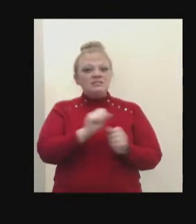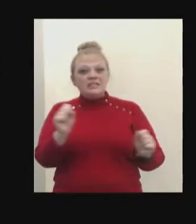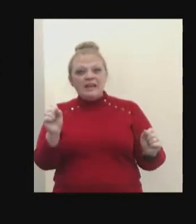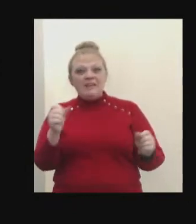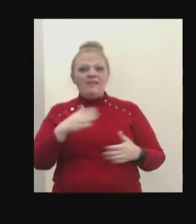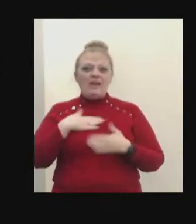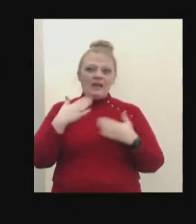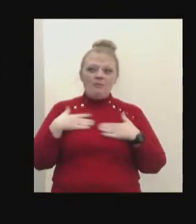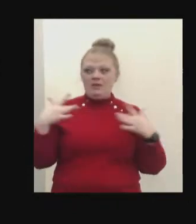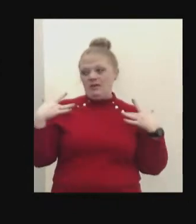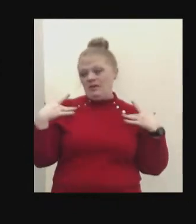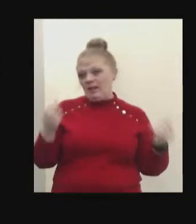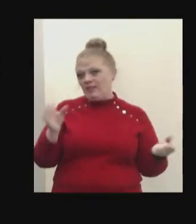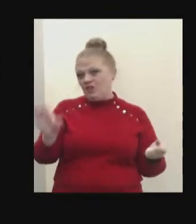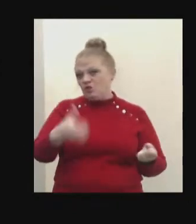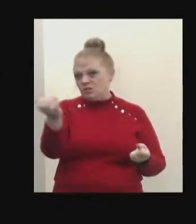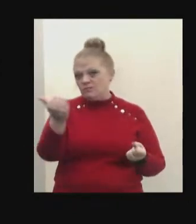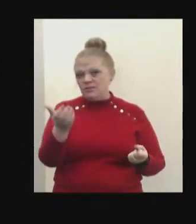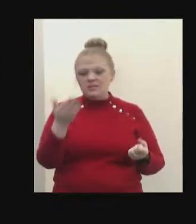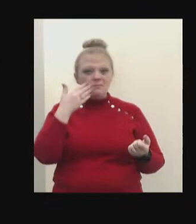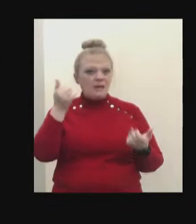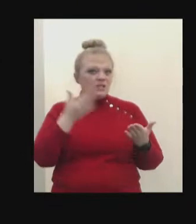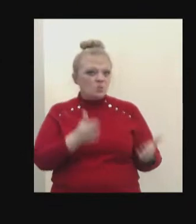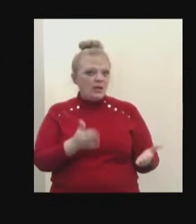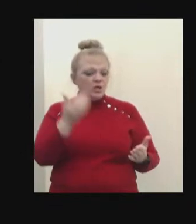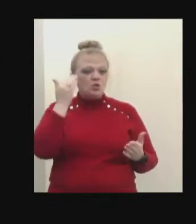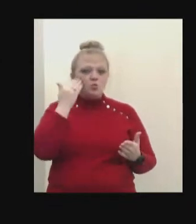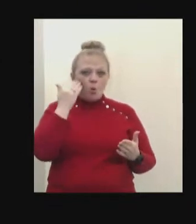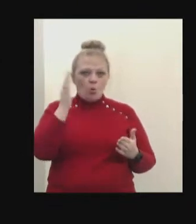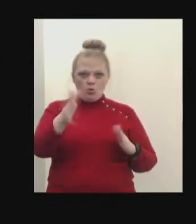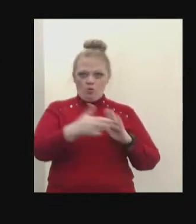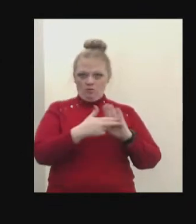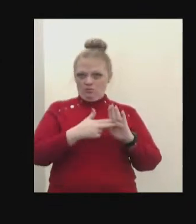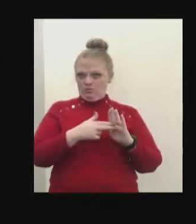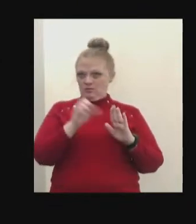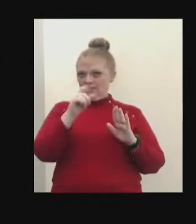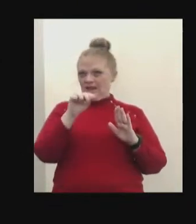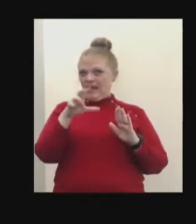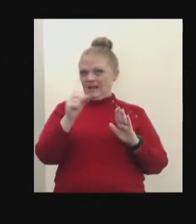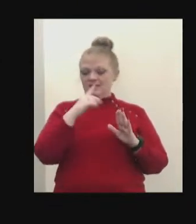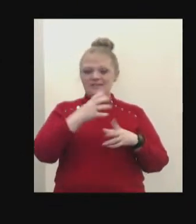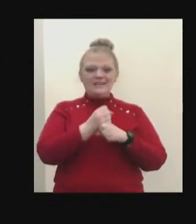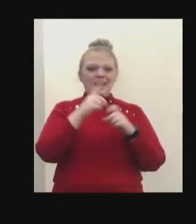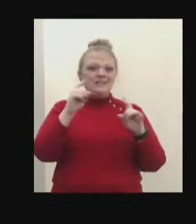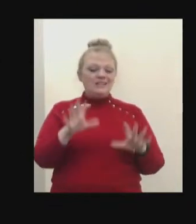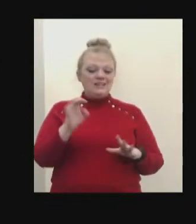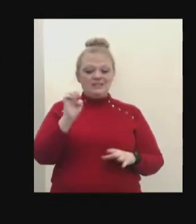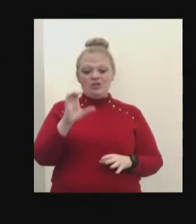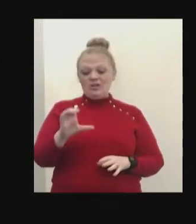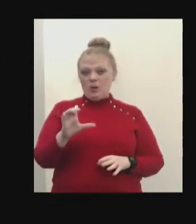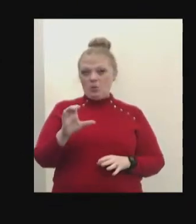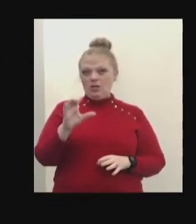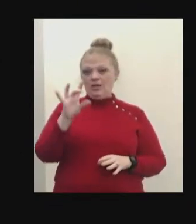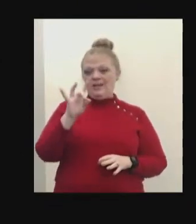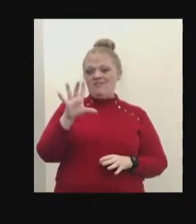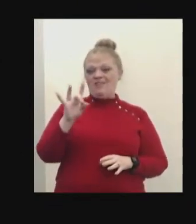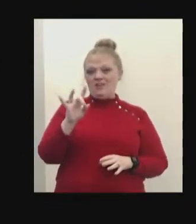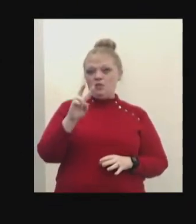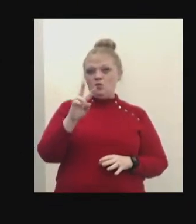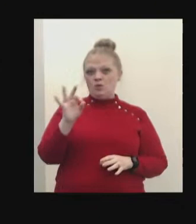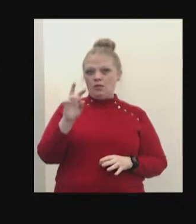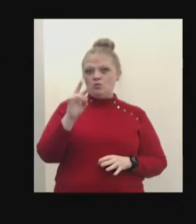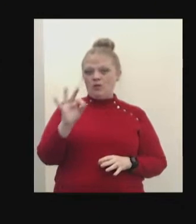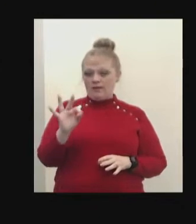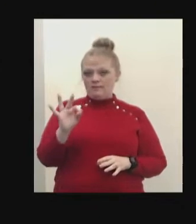Christmas. The best way to do that is to know your status, to get tested. As we said, Erie County, you can call us at 858-2929. We